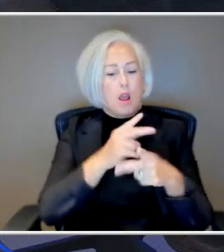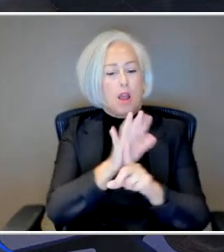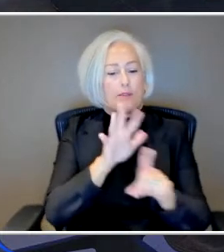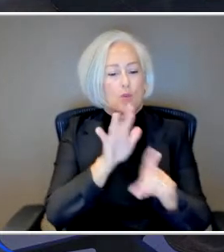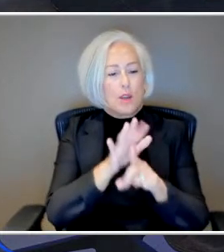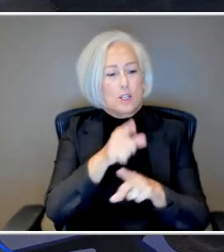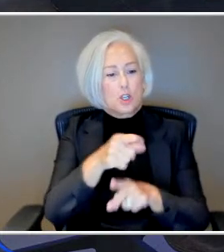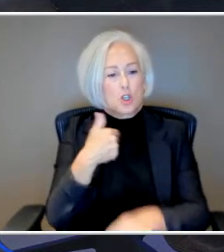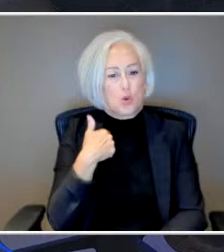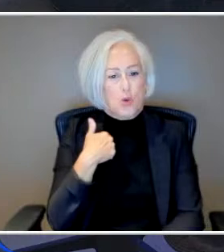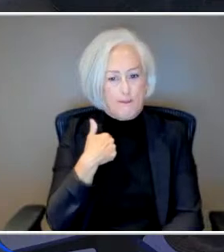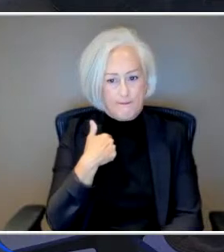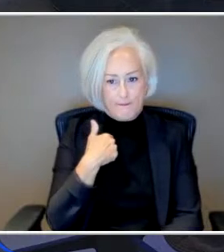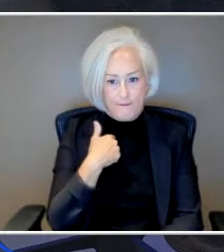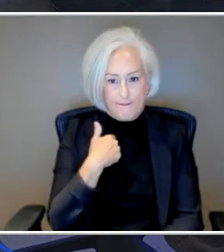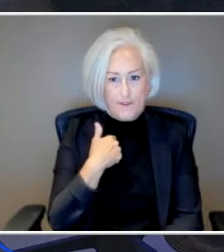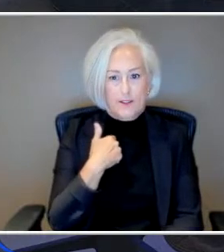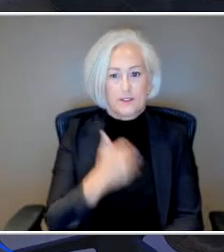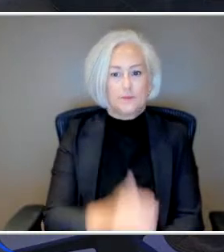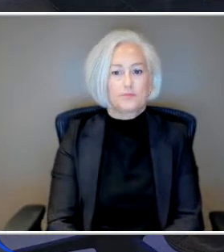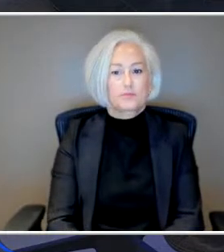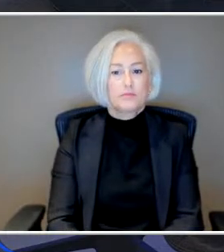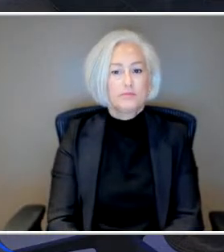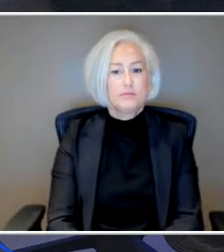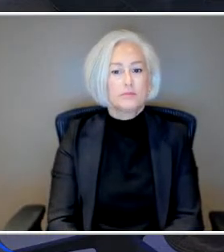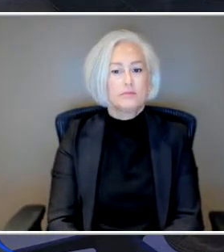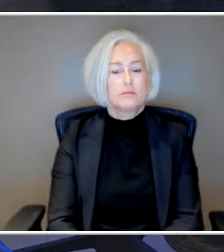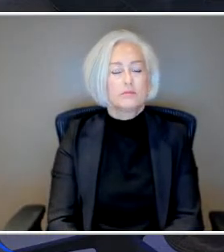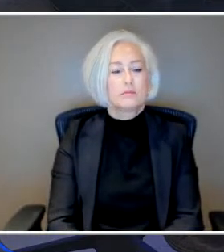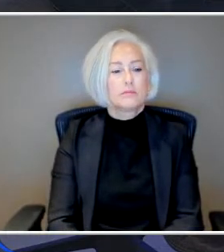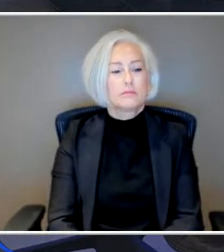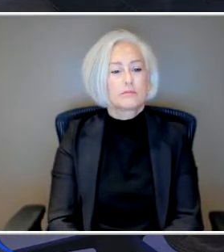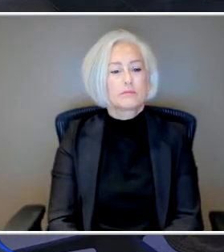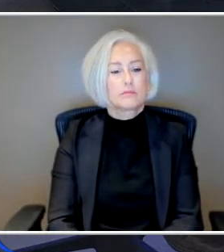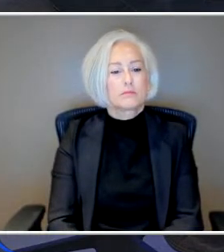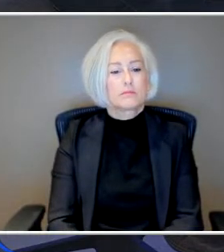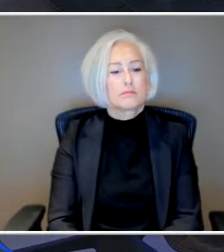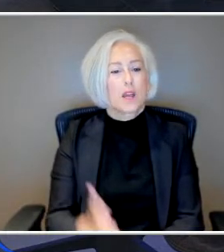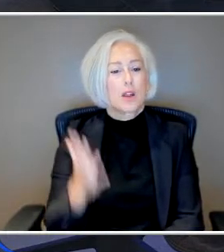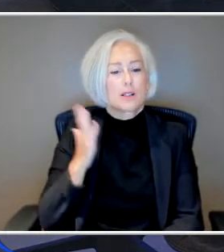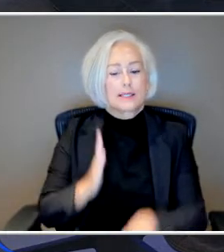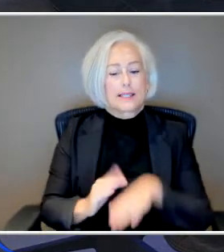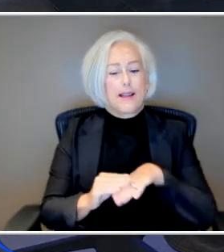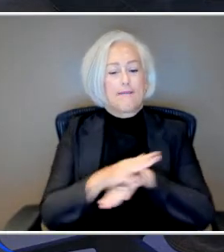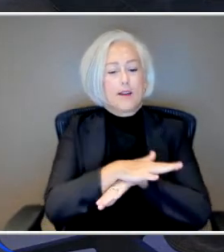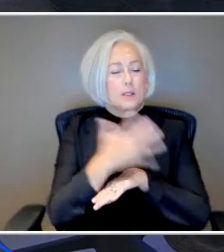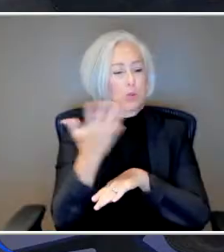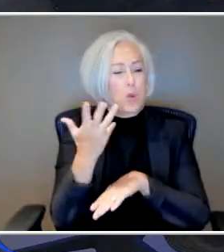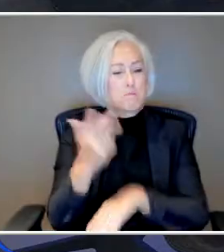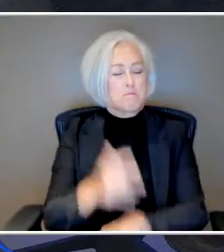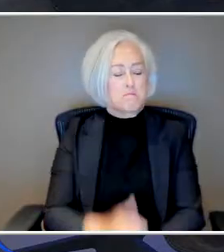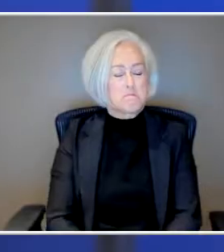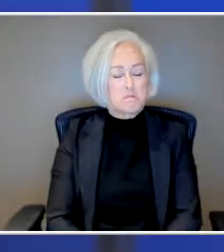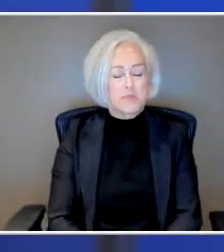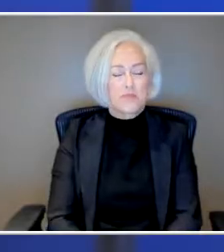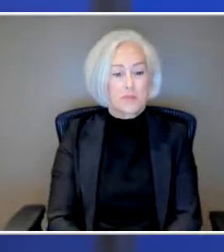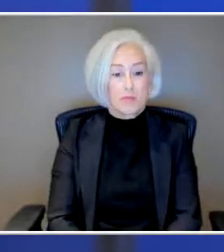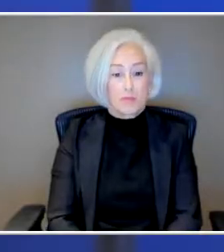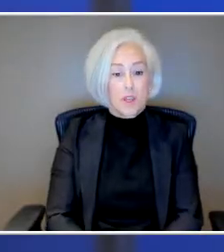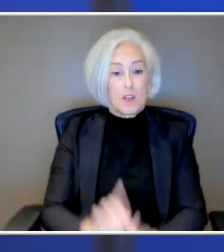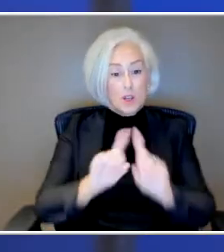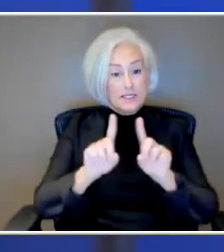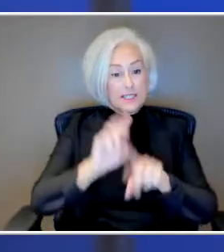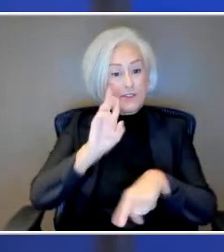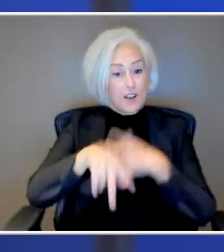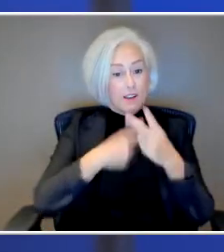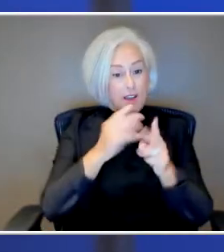have? And then I'll ask you if there were any side effects to that. Yeah. But is there a type? So there are. So as much as we